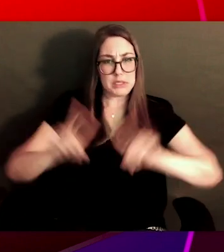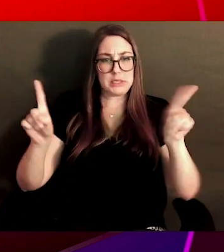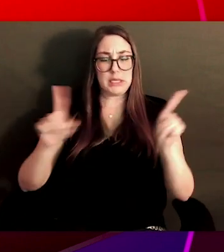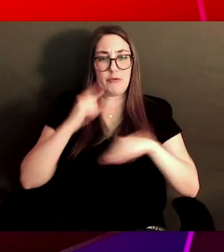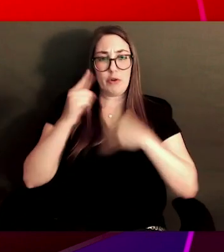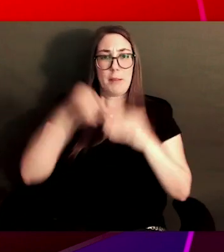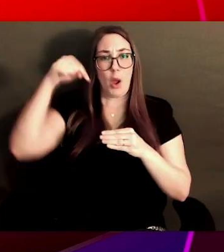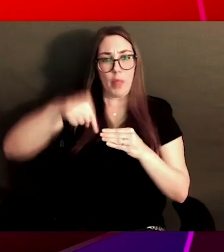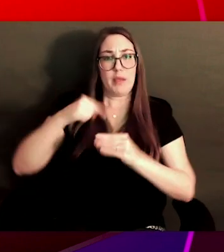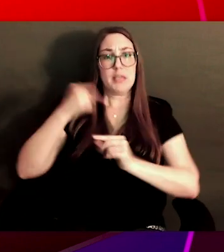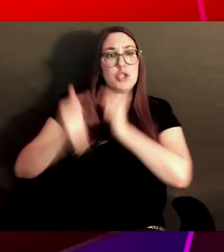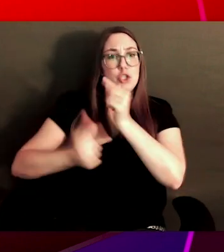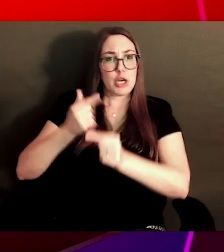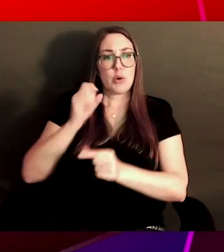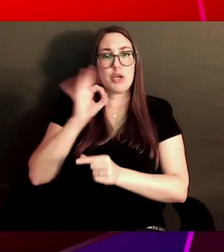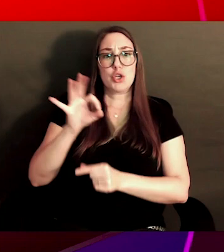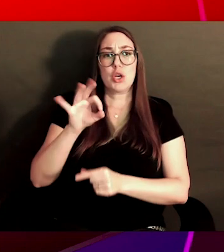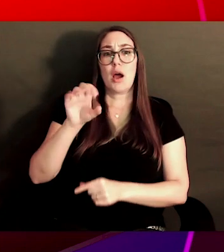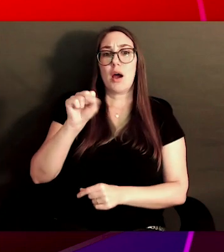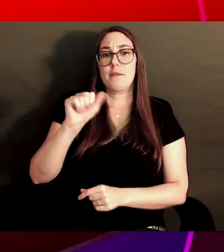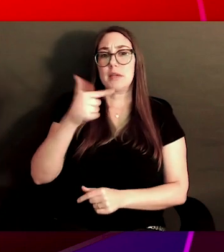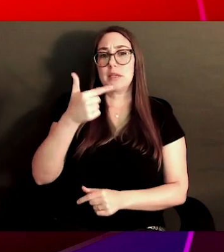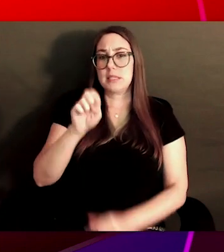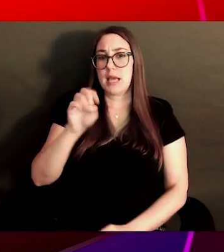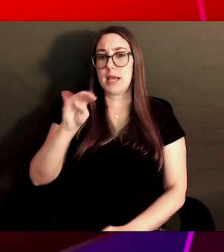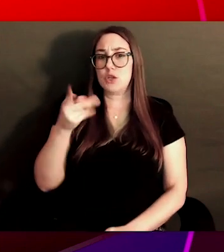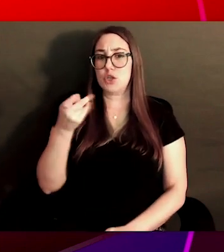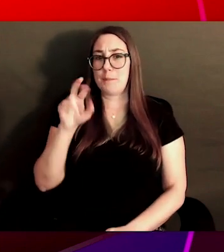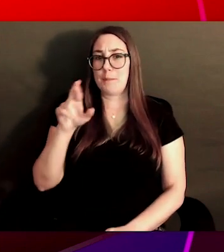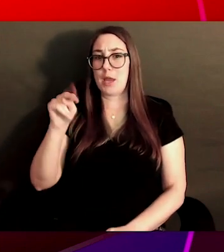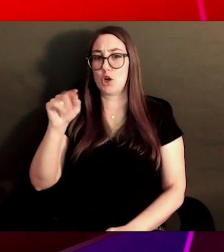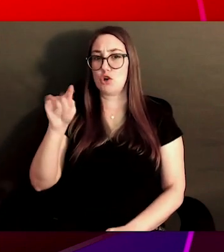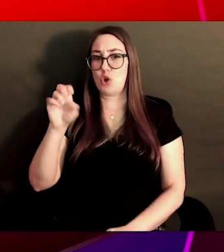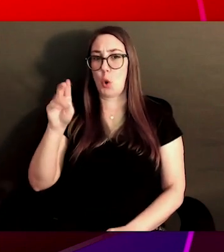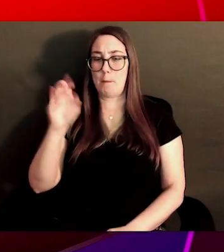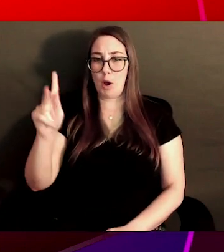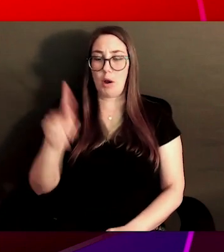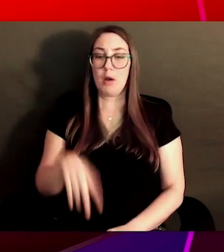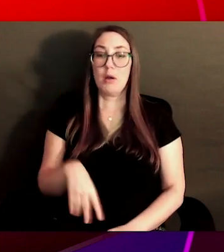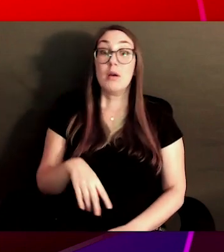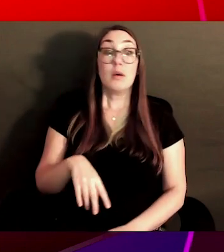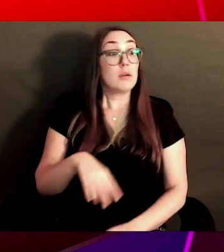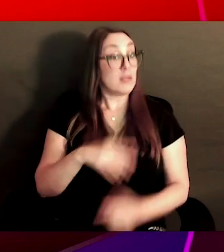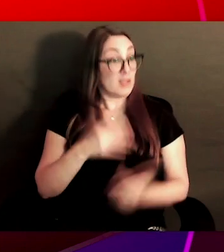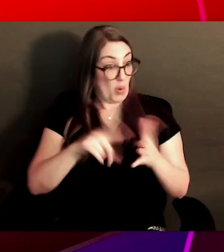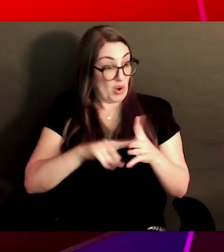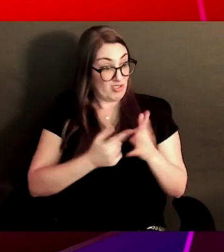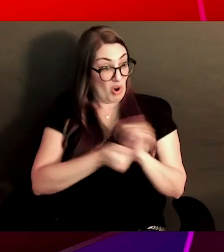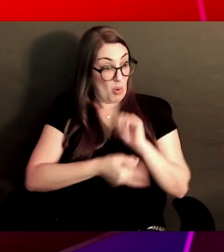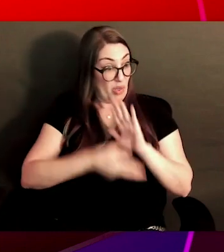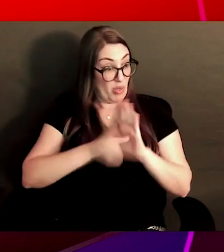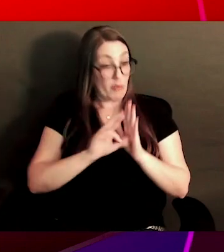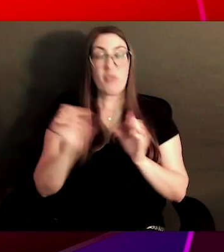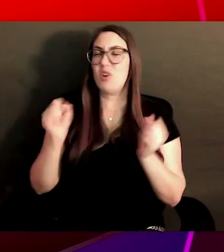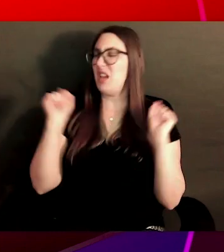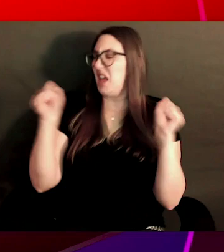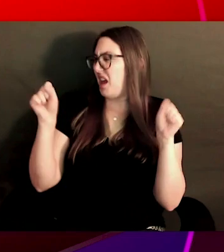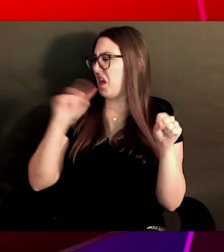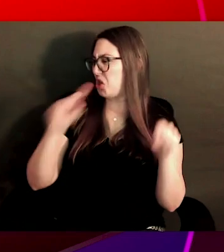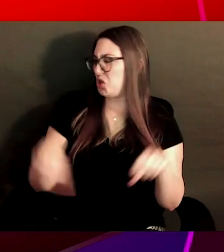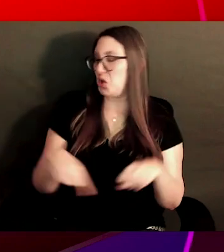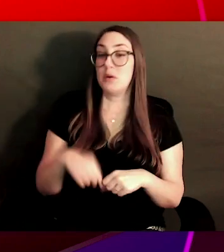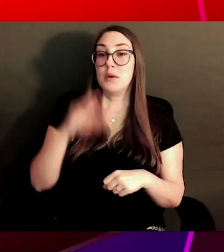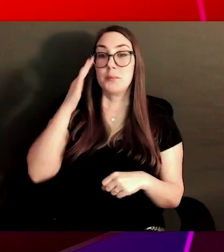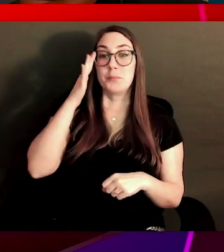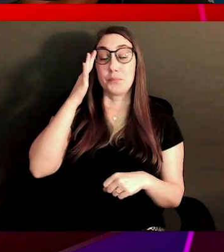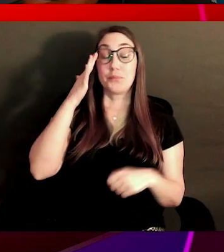generation of SageMaker notebooks. Sure. Prashant, do you want to start with kind of an overview of the three features, maybe. And we'll get right into it. Yeah. Okay. Perfect. Absolutely.